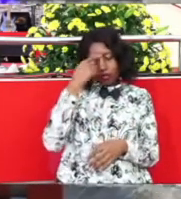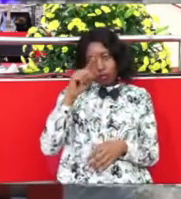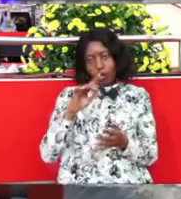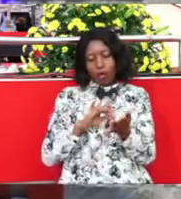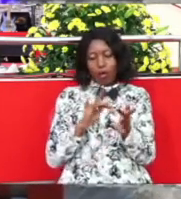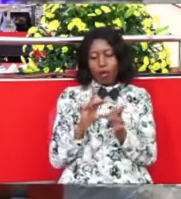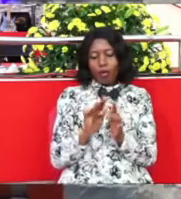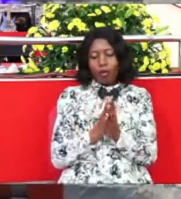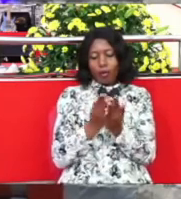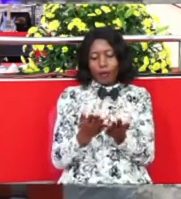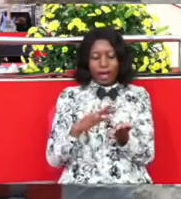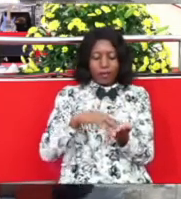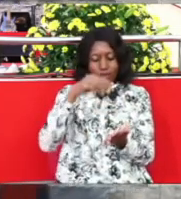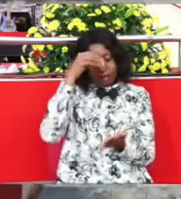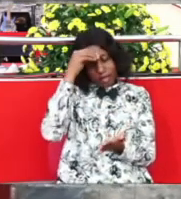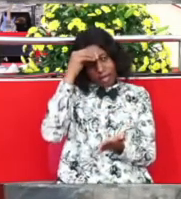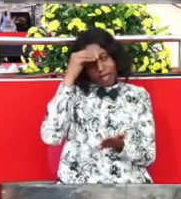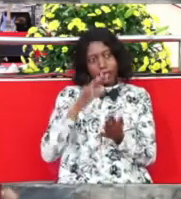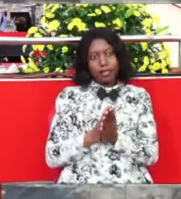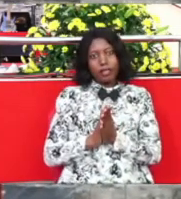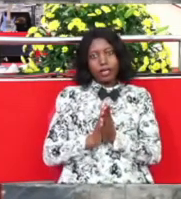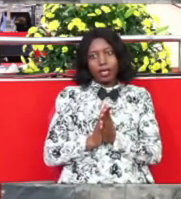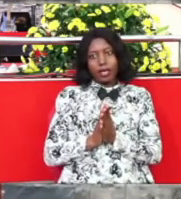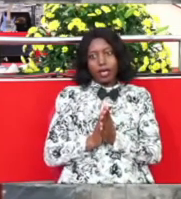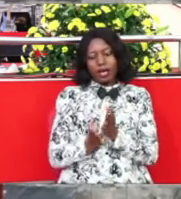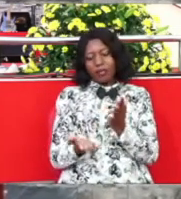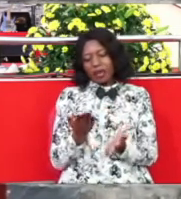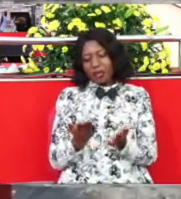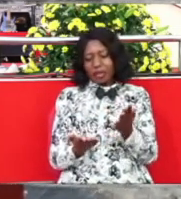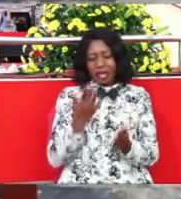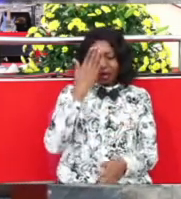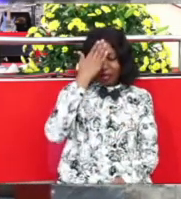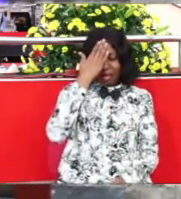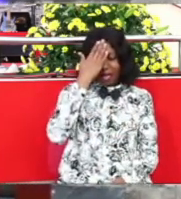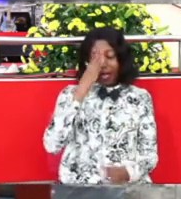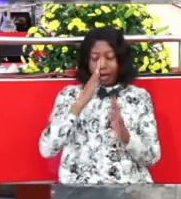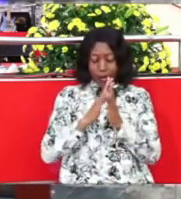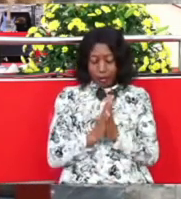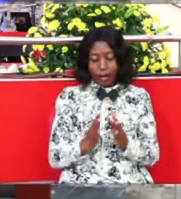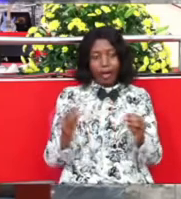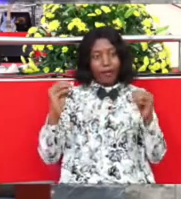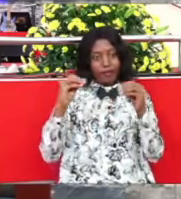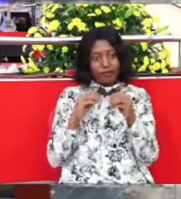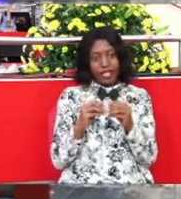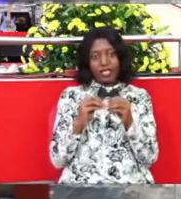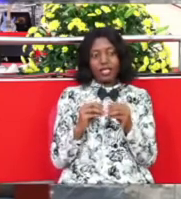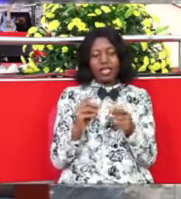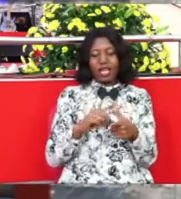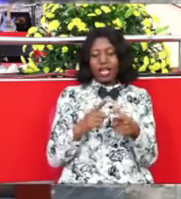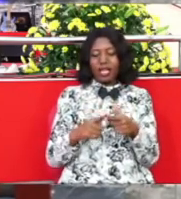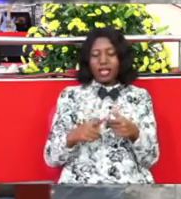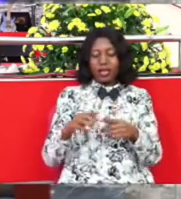Anakuja katika masomo ya Biblia. Or comes for the Monday prayer meeting. Maana kuja maombi ya Jumatatu. You are satisfied.